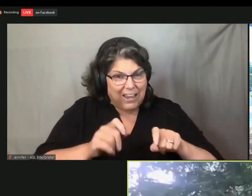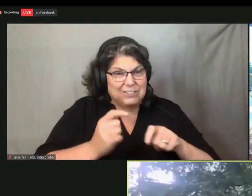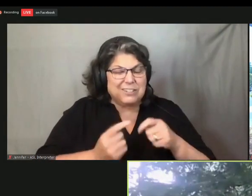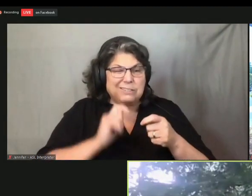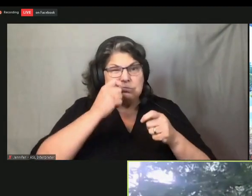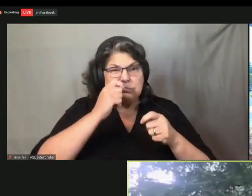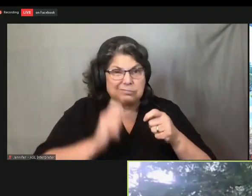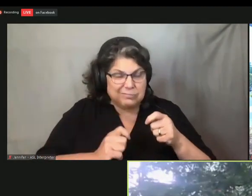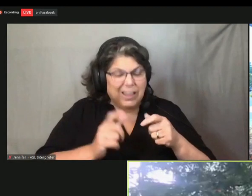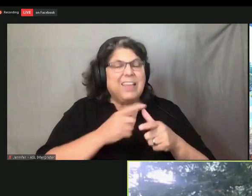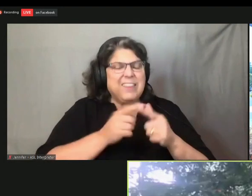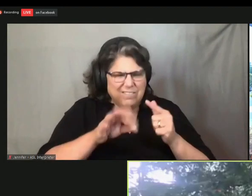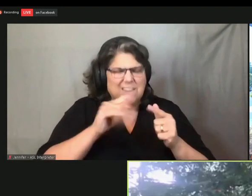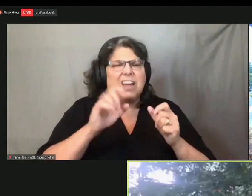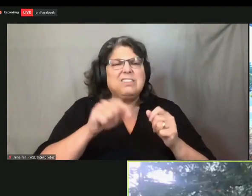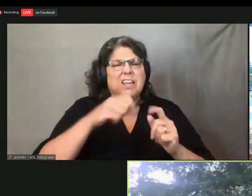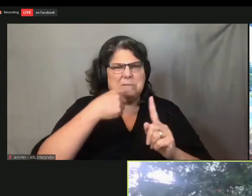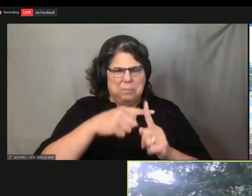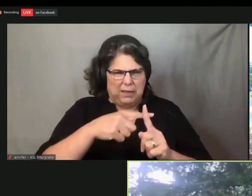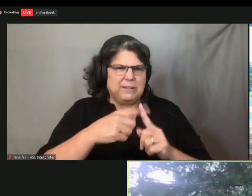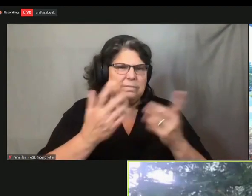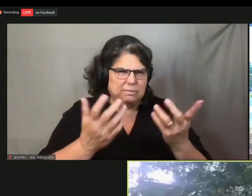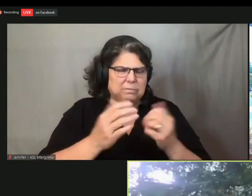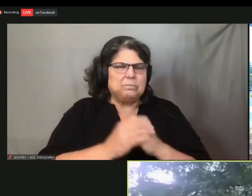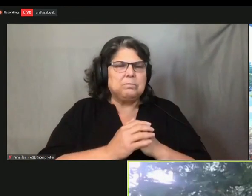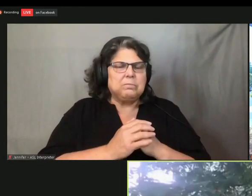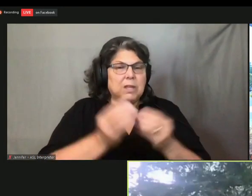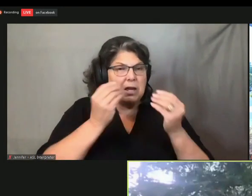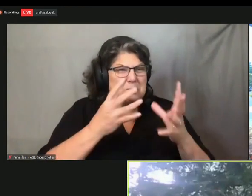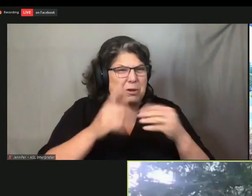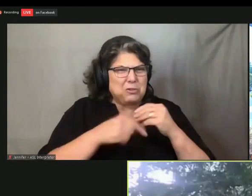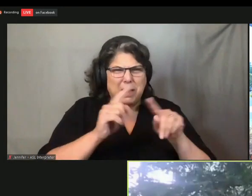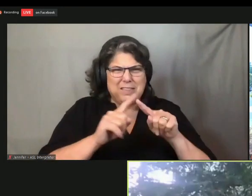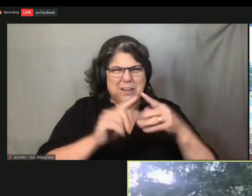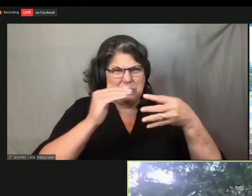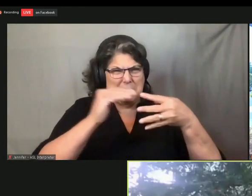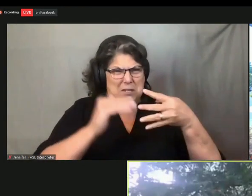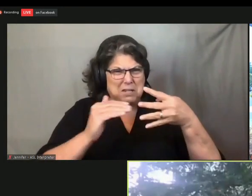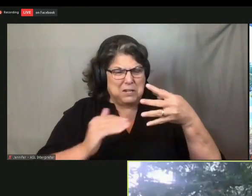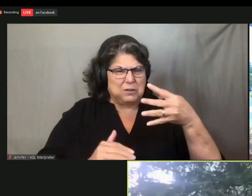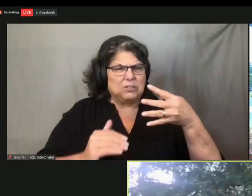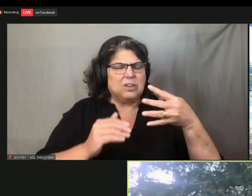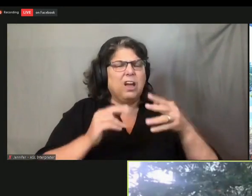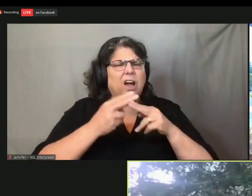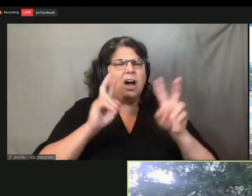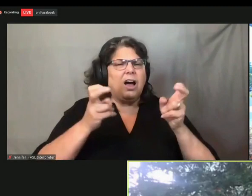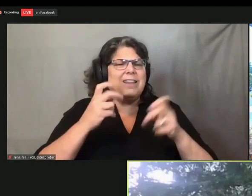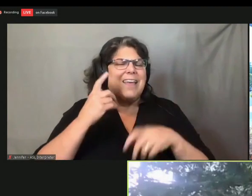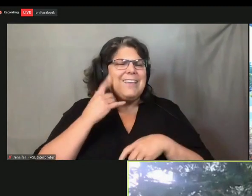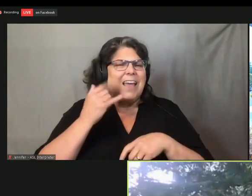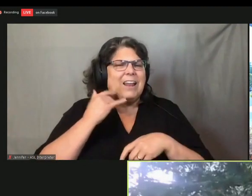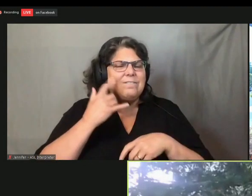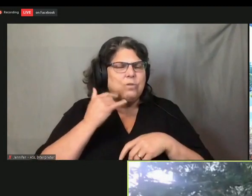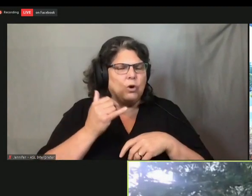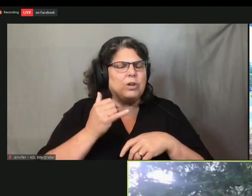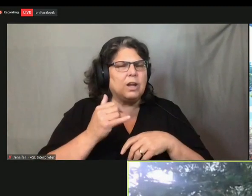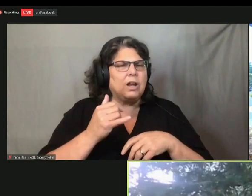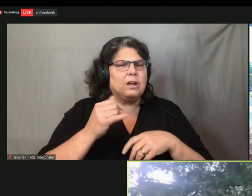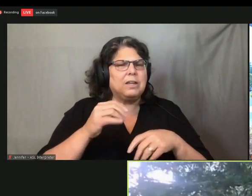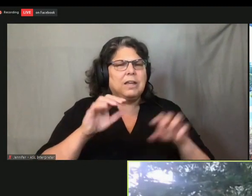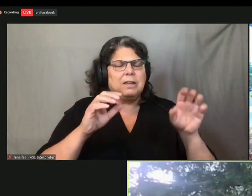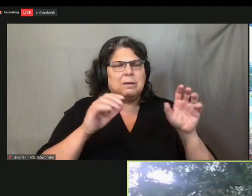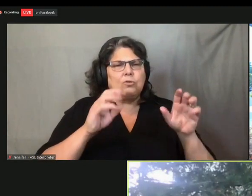information about the tiers can be found on the County of Sonoma's roadmap to reopening on the SoCo emergency